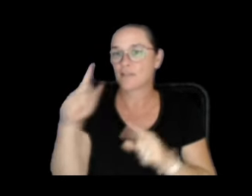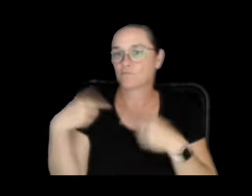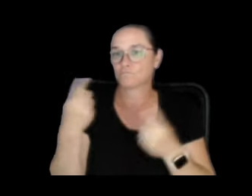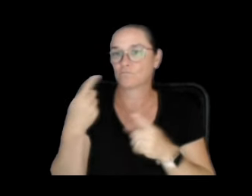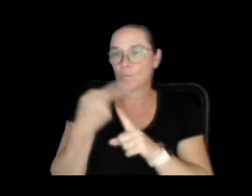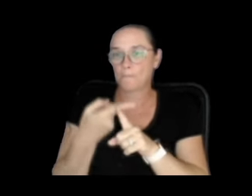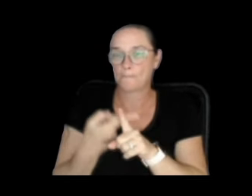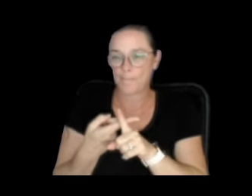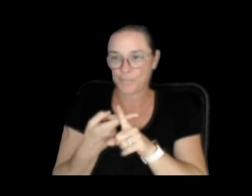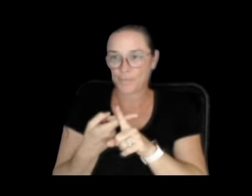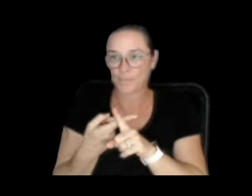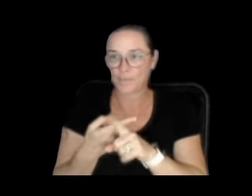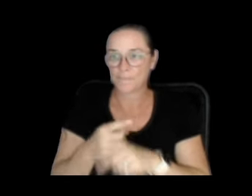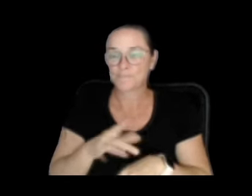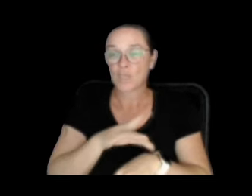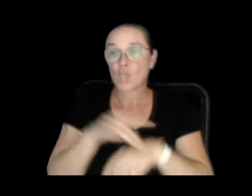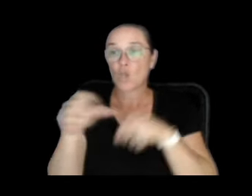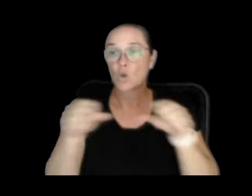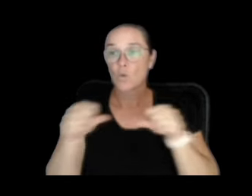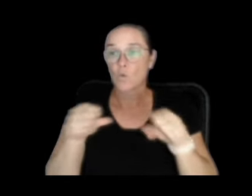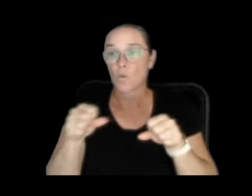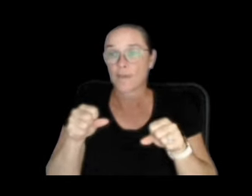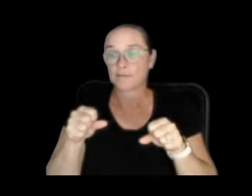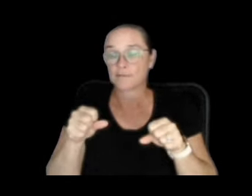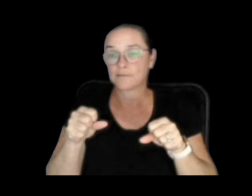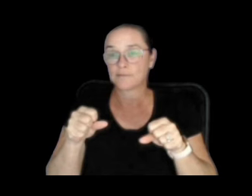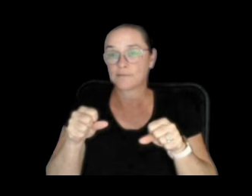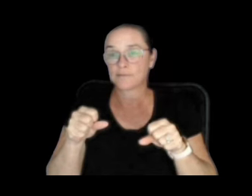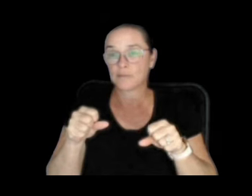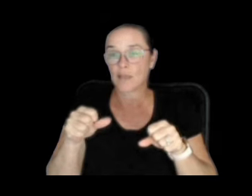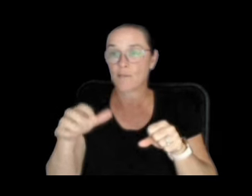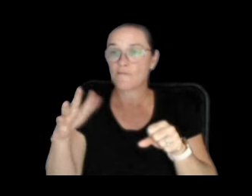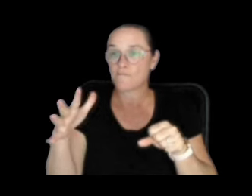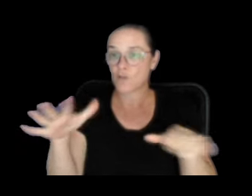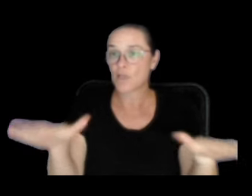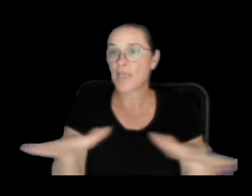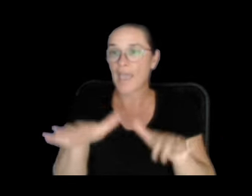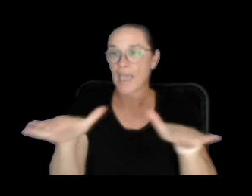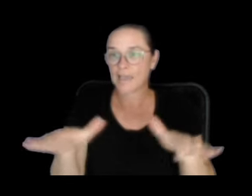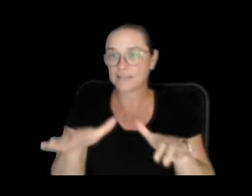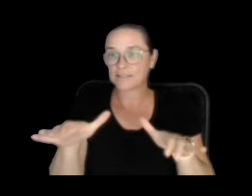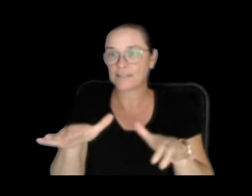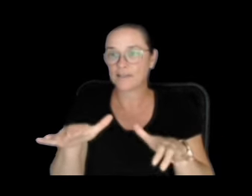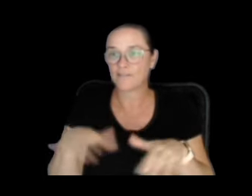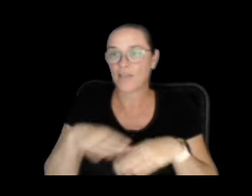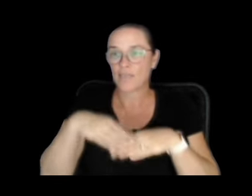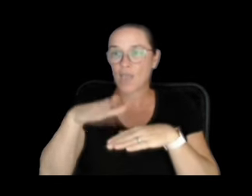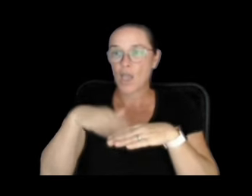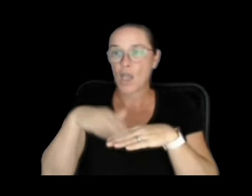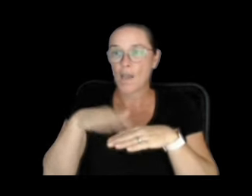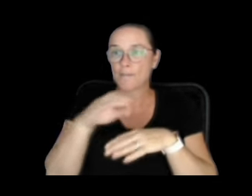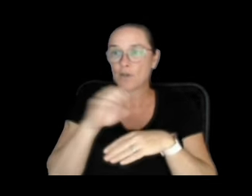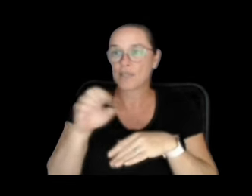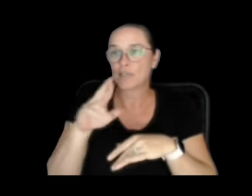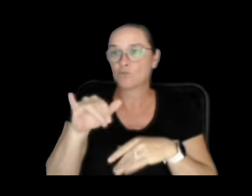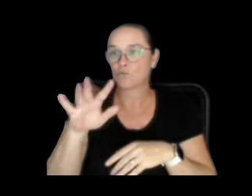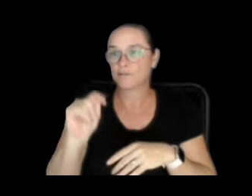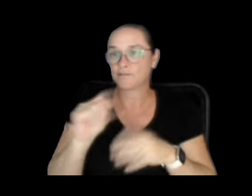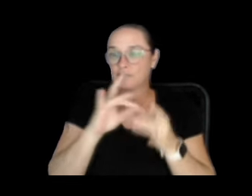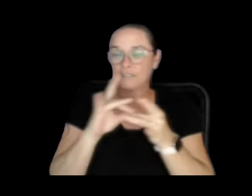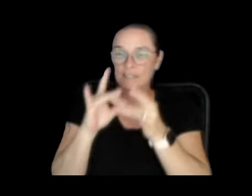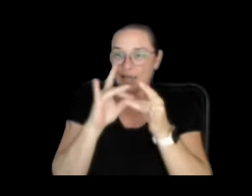So earthquakes have been fairly active in that Upper East Rift connector and South Caldera area,